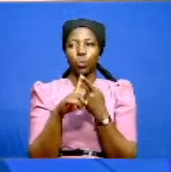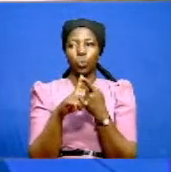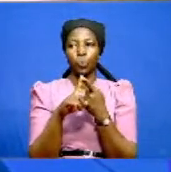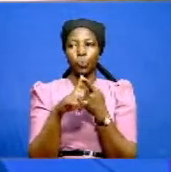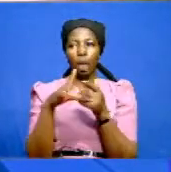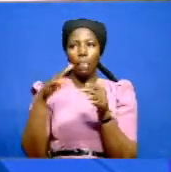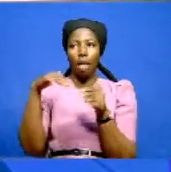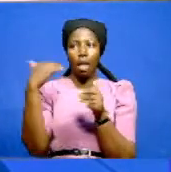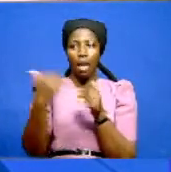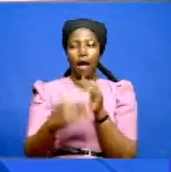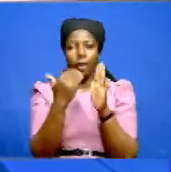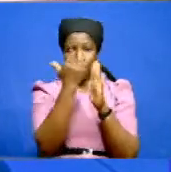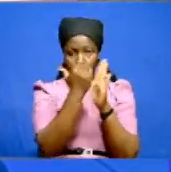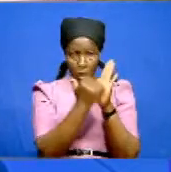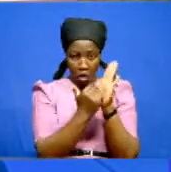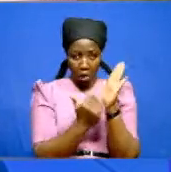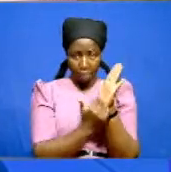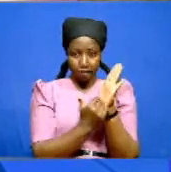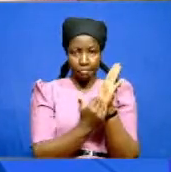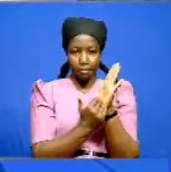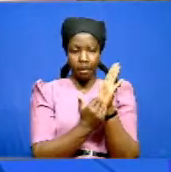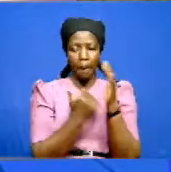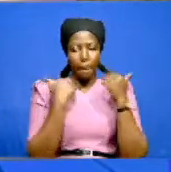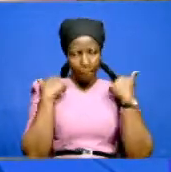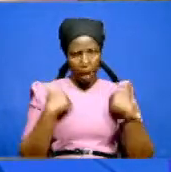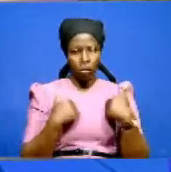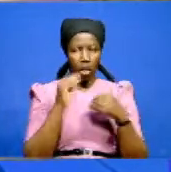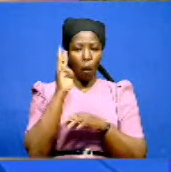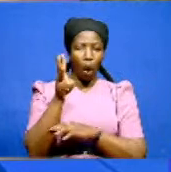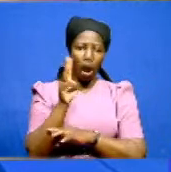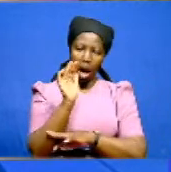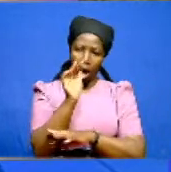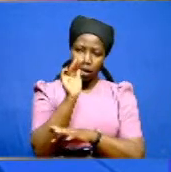tail end of the program, I'm going to call upon